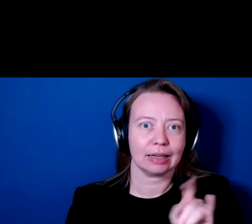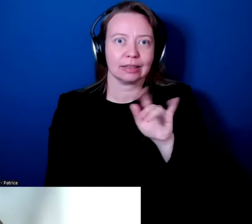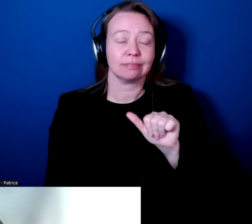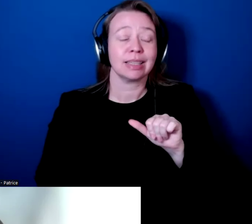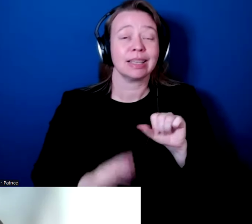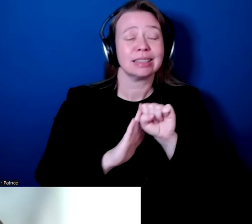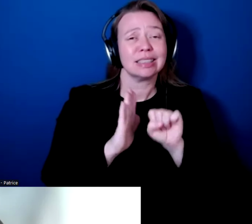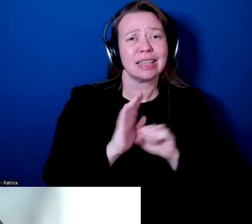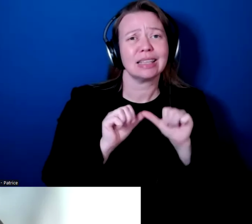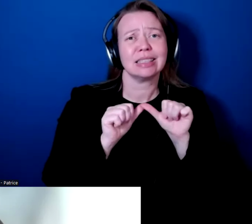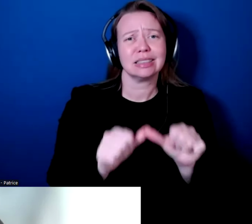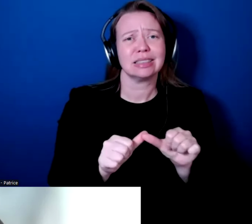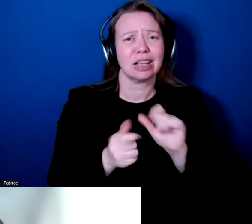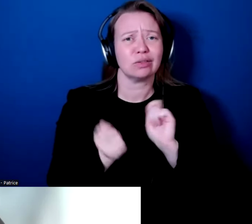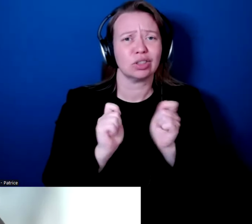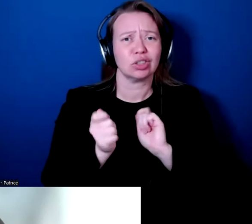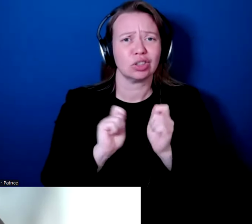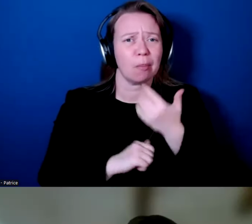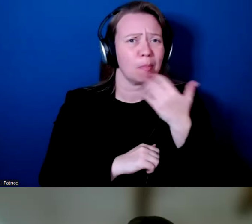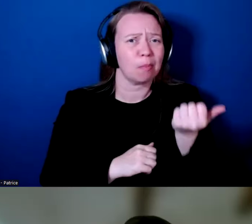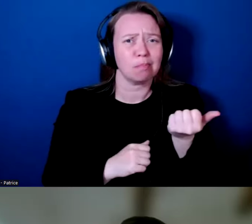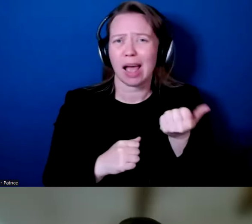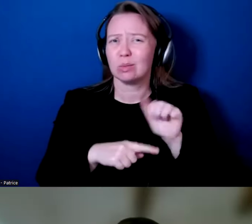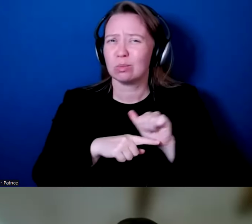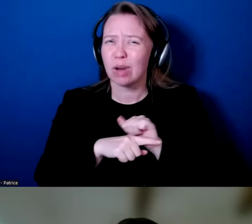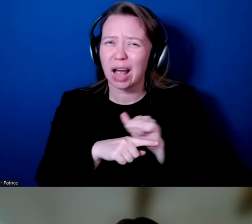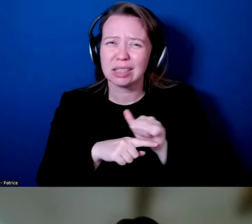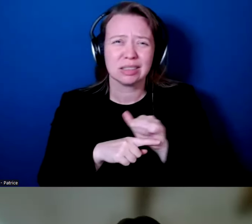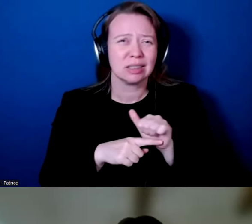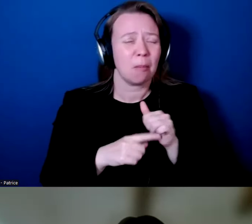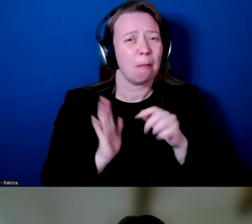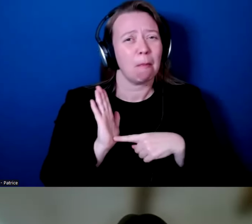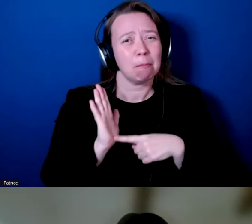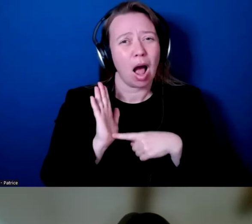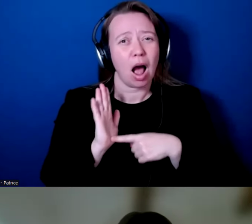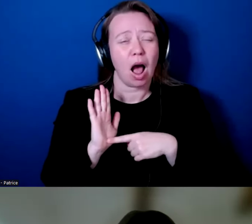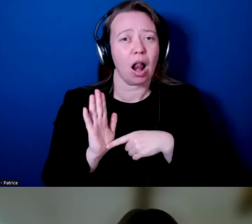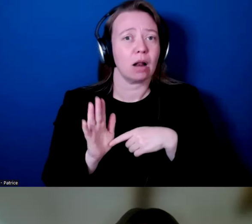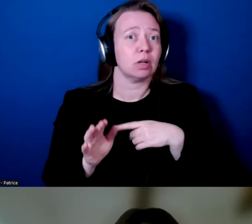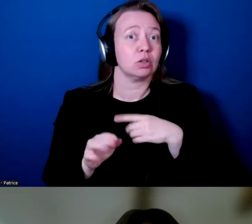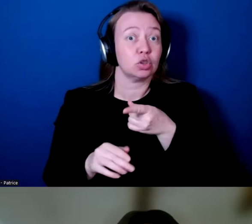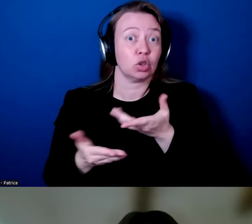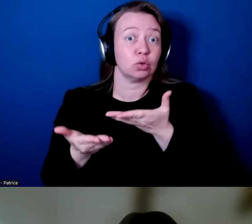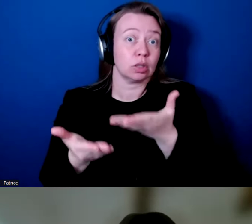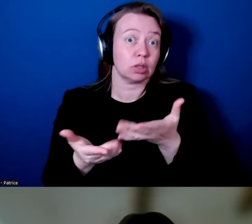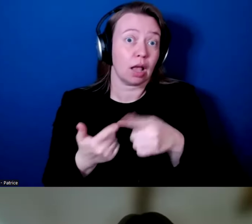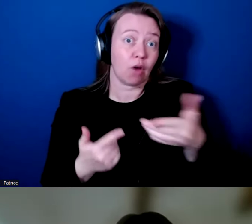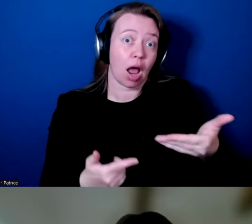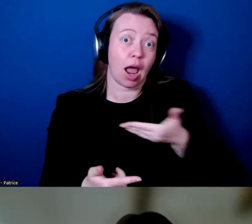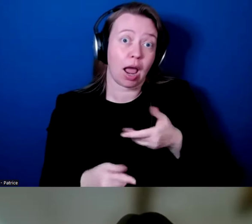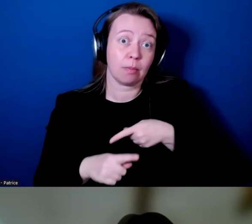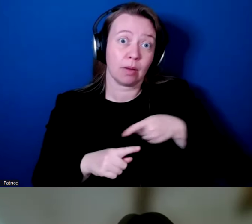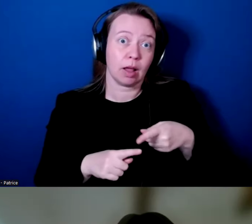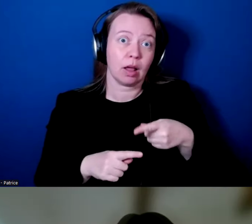change efforts, what best practices or effective models would you highlight for including direct care professionals and paid and